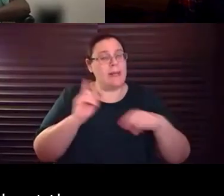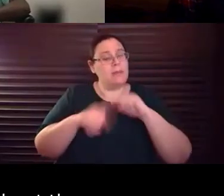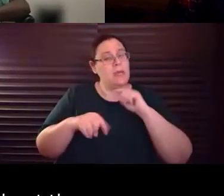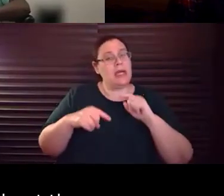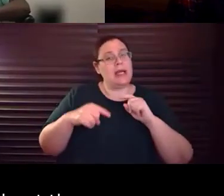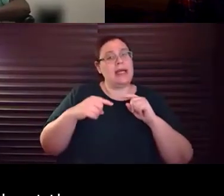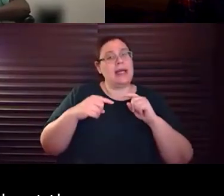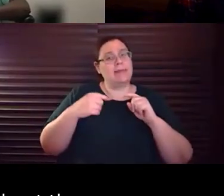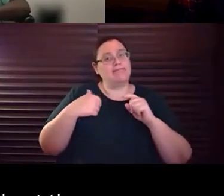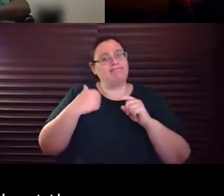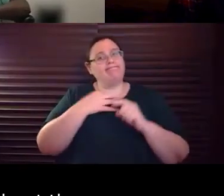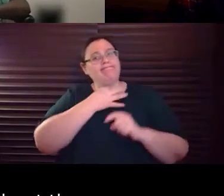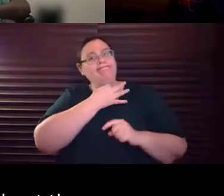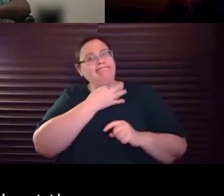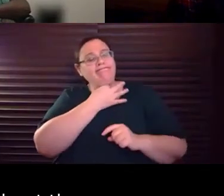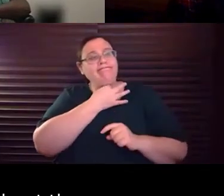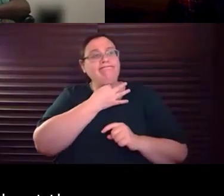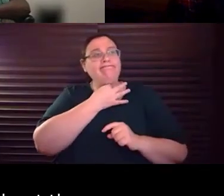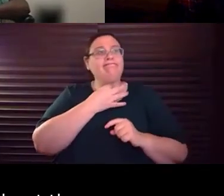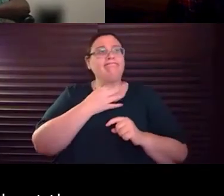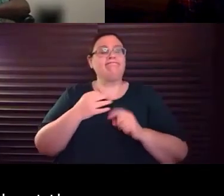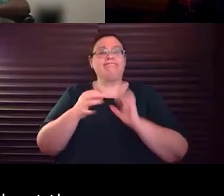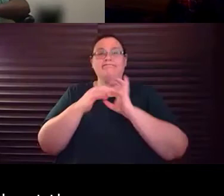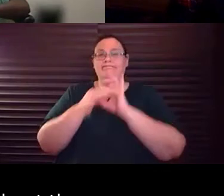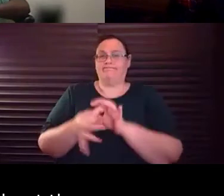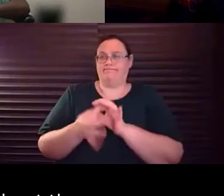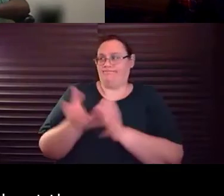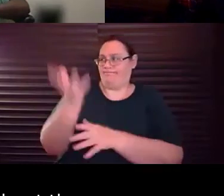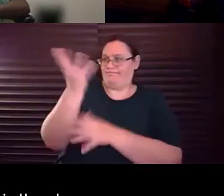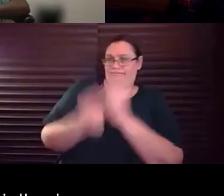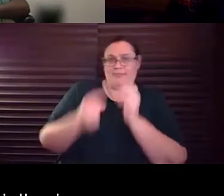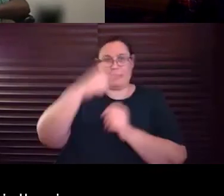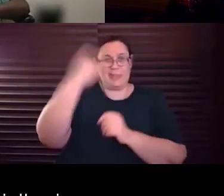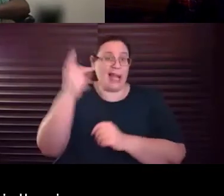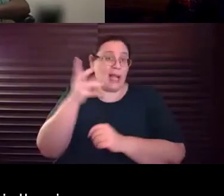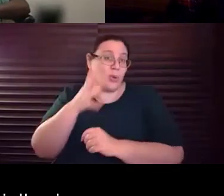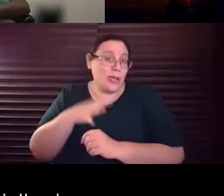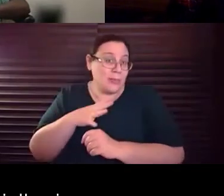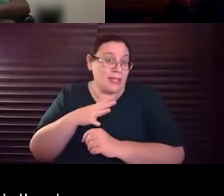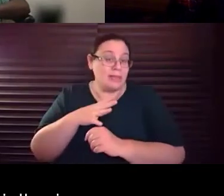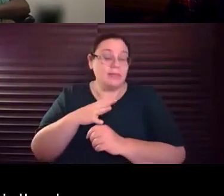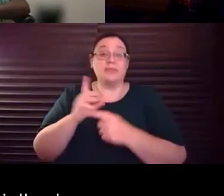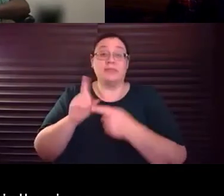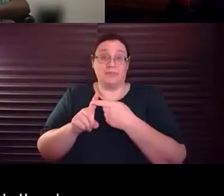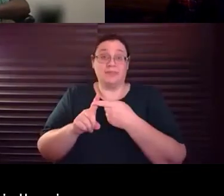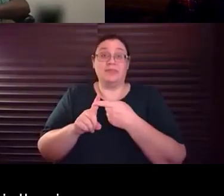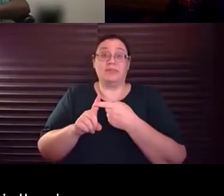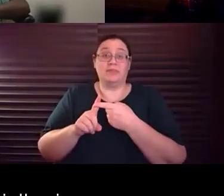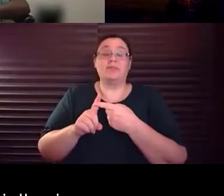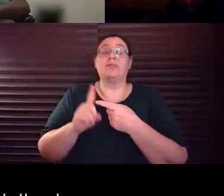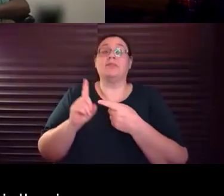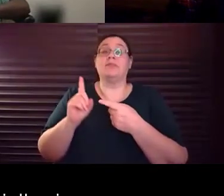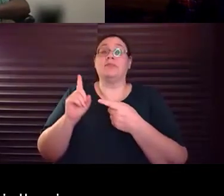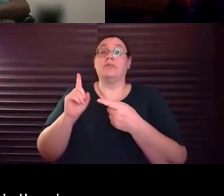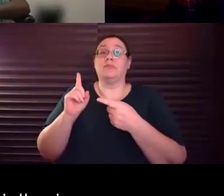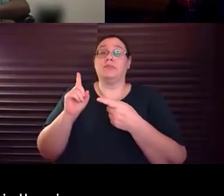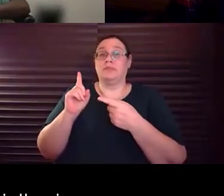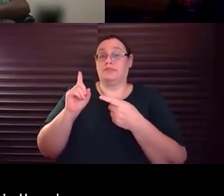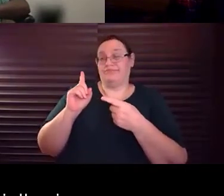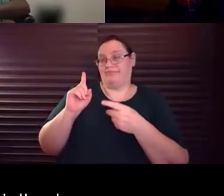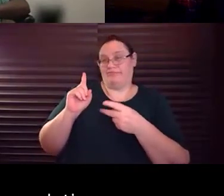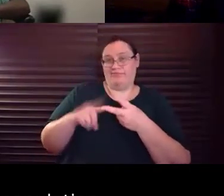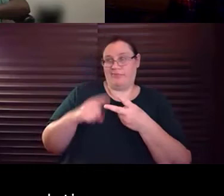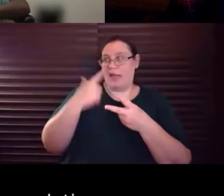am curious about the absence of Black women in this, especially since we are such a